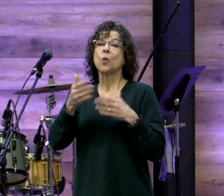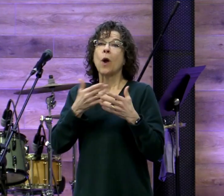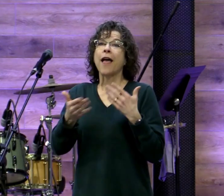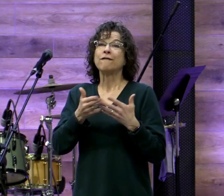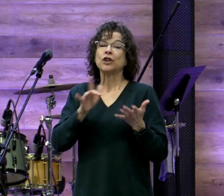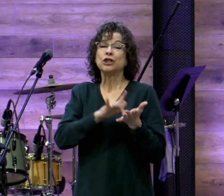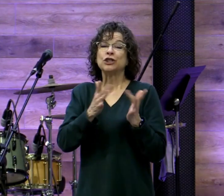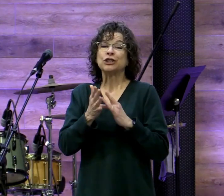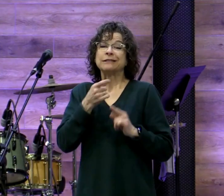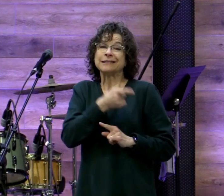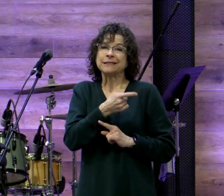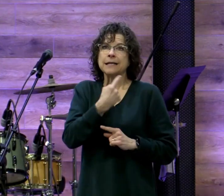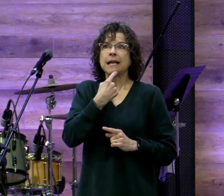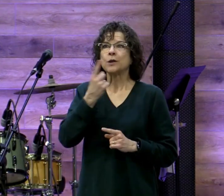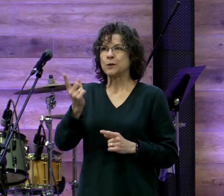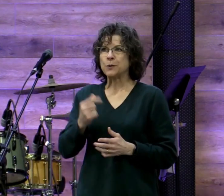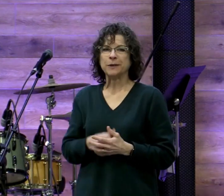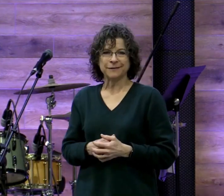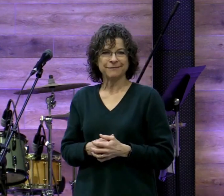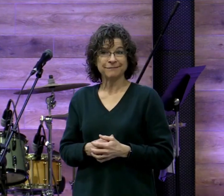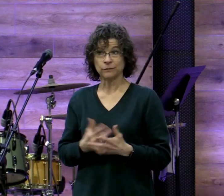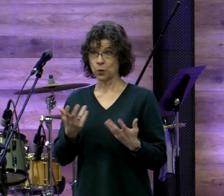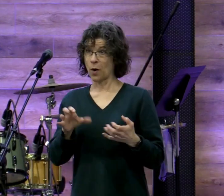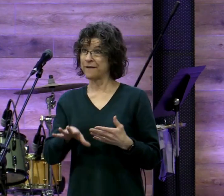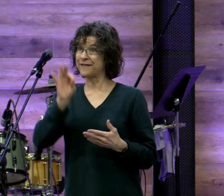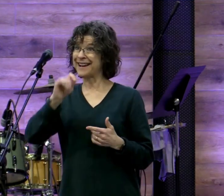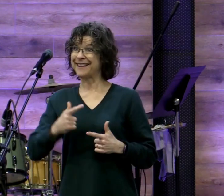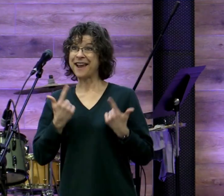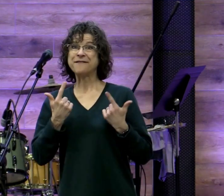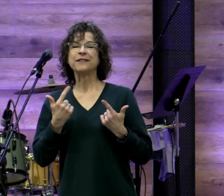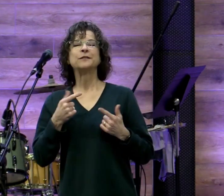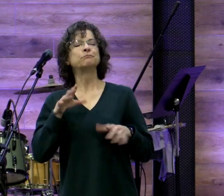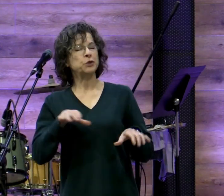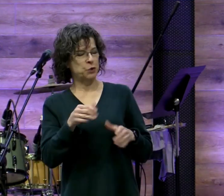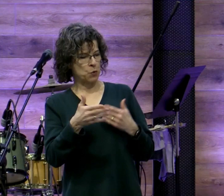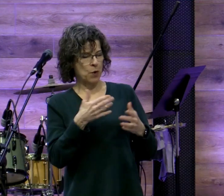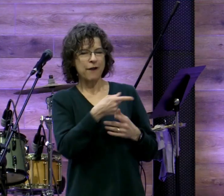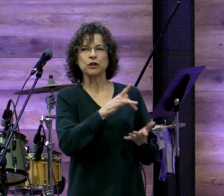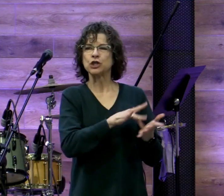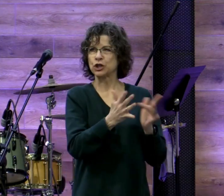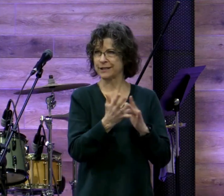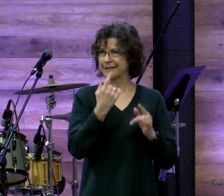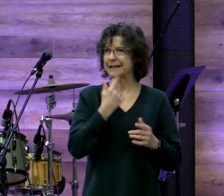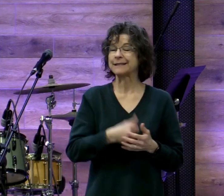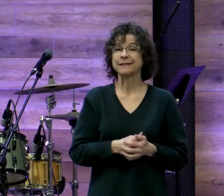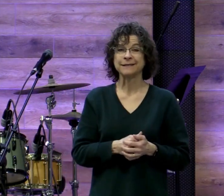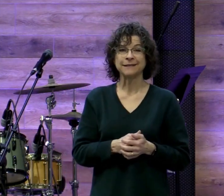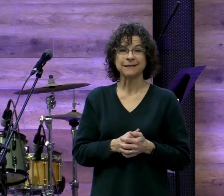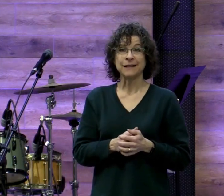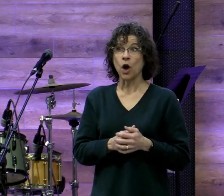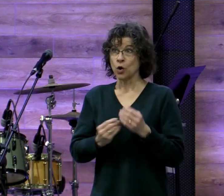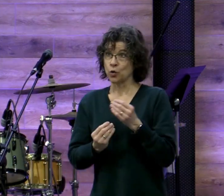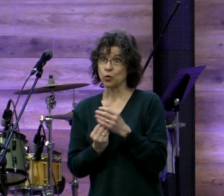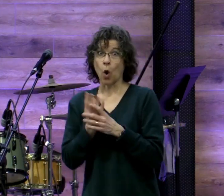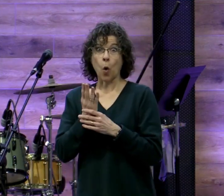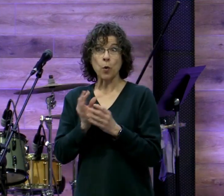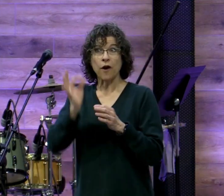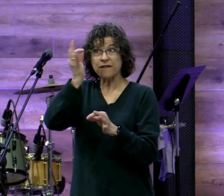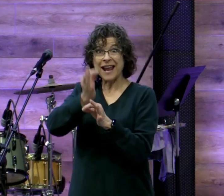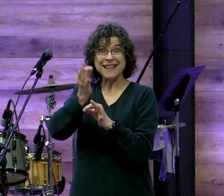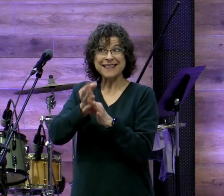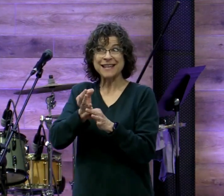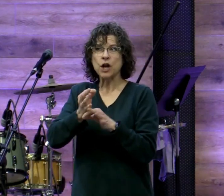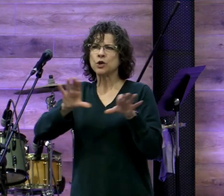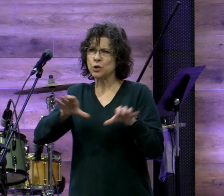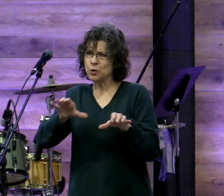tells you to do. You want to find life? Do whatever Jesus tells you to do. How do you grow in your faith? Do and obey